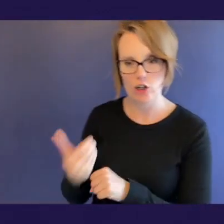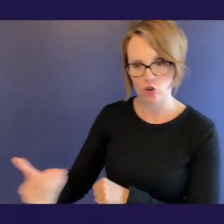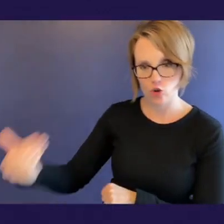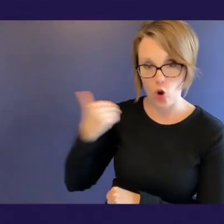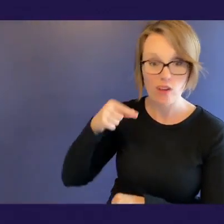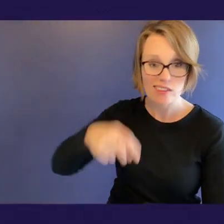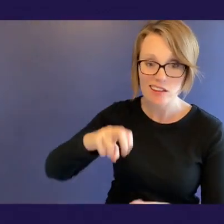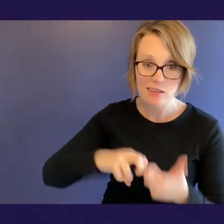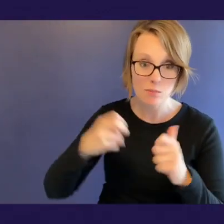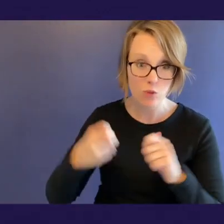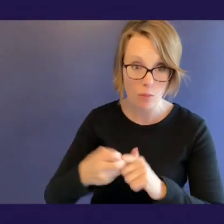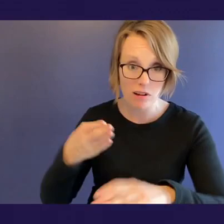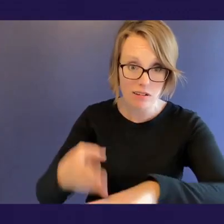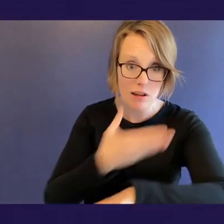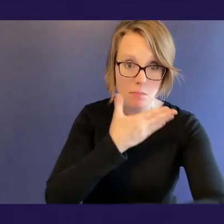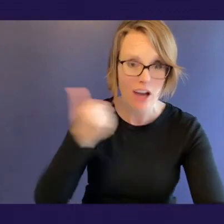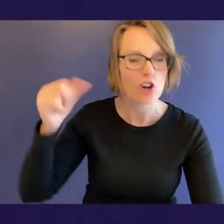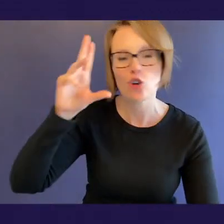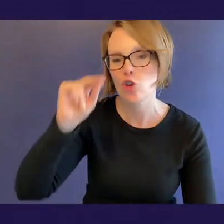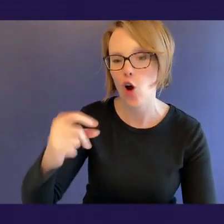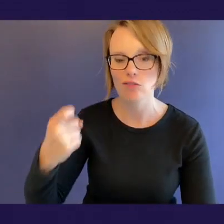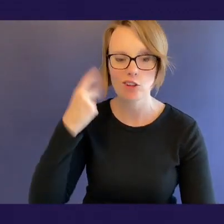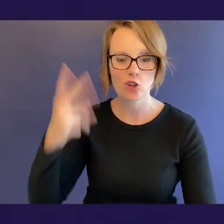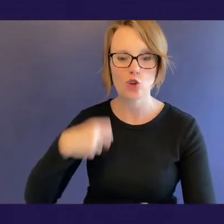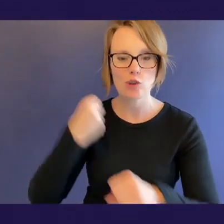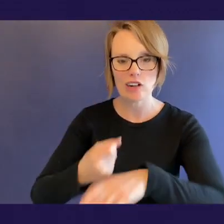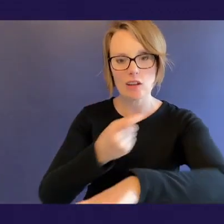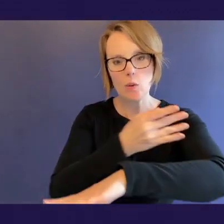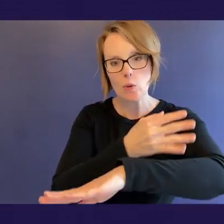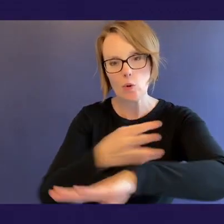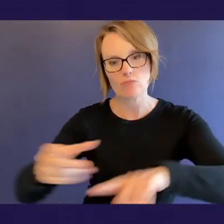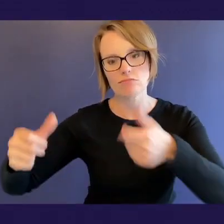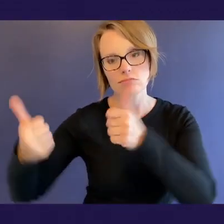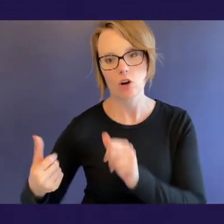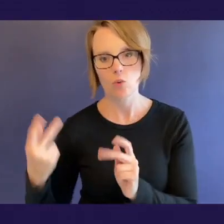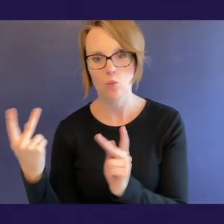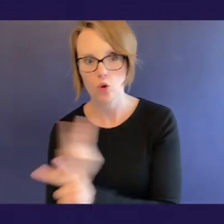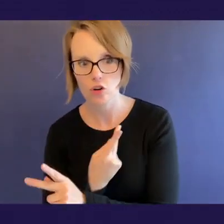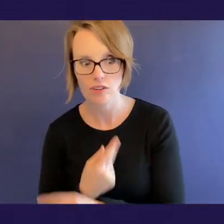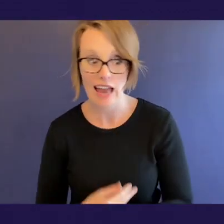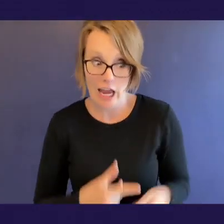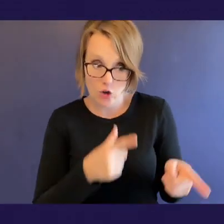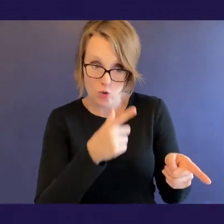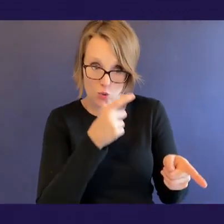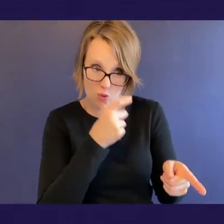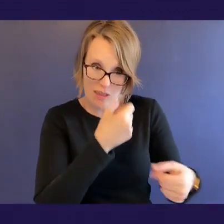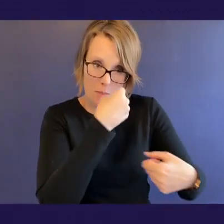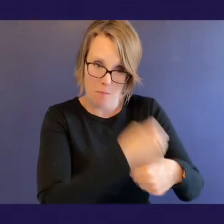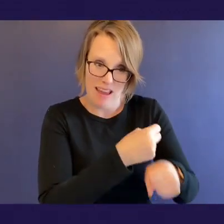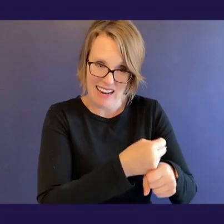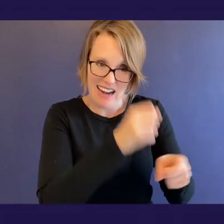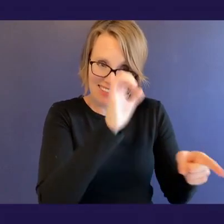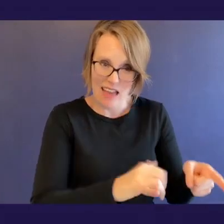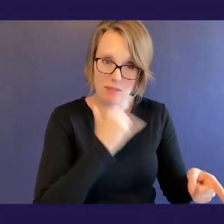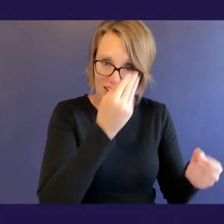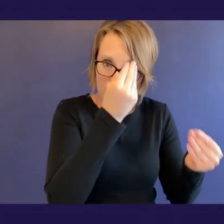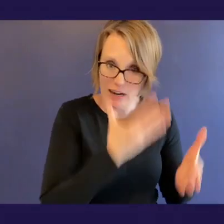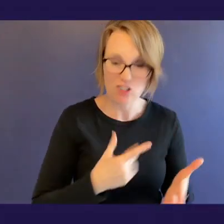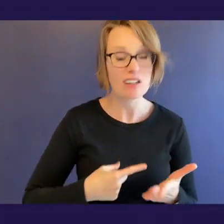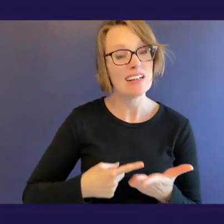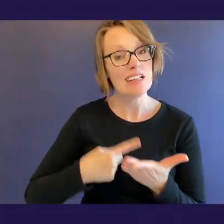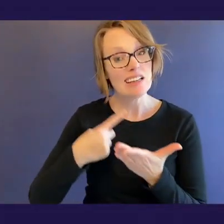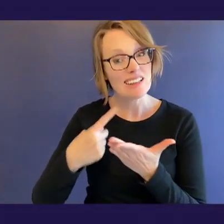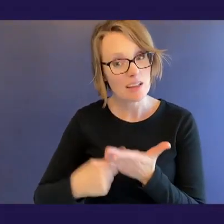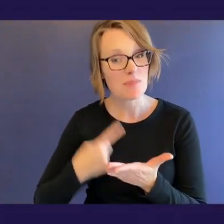gotten exponentially worse. And in terms of share of voice of who is creating the misinformation, healthcare workers are a